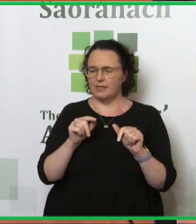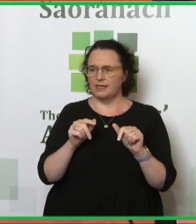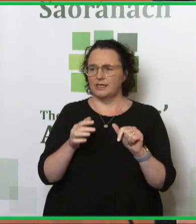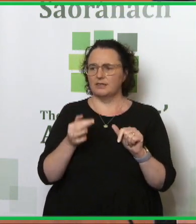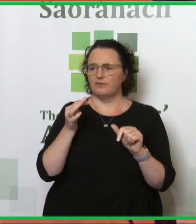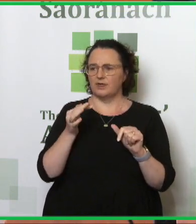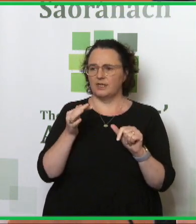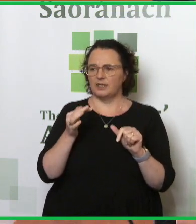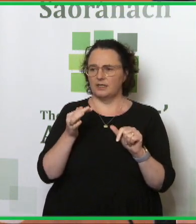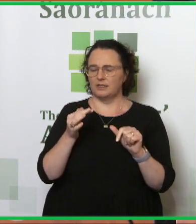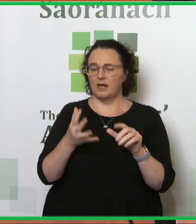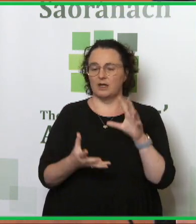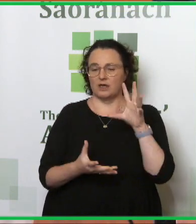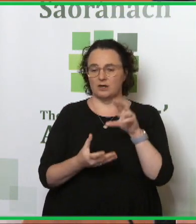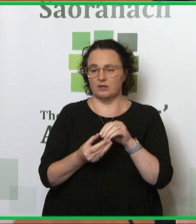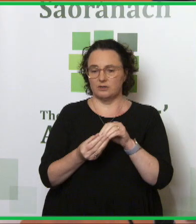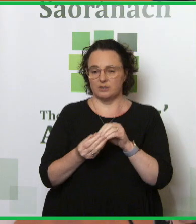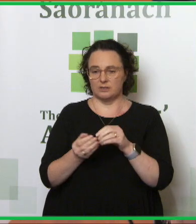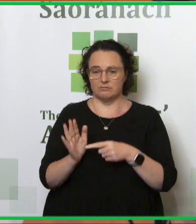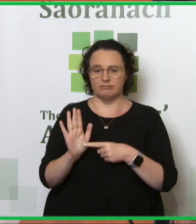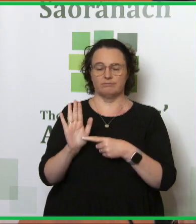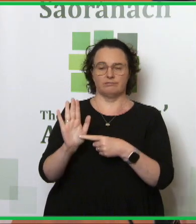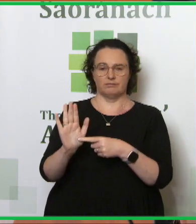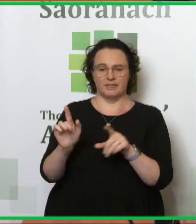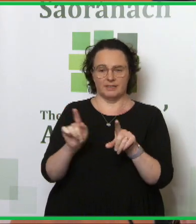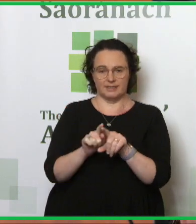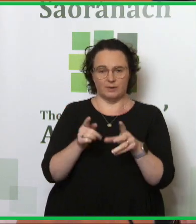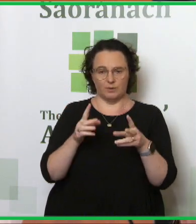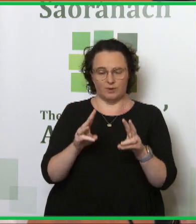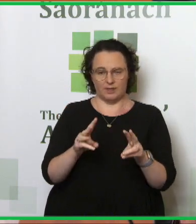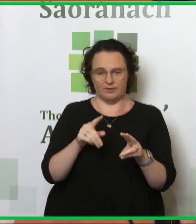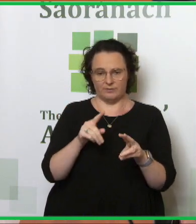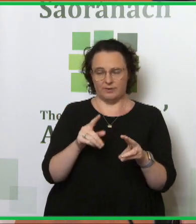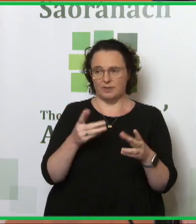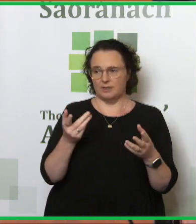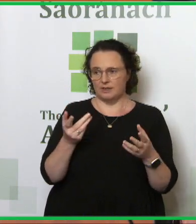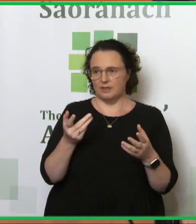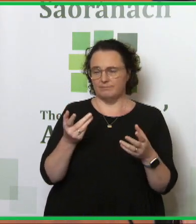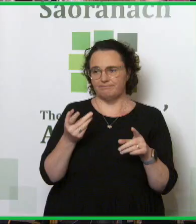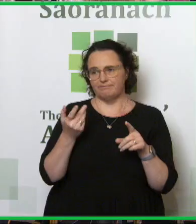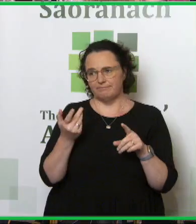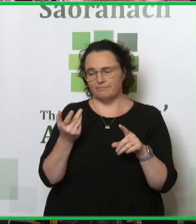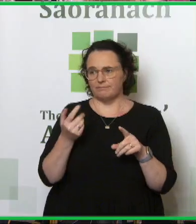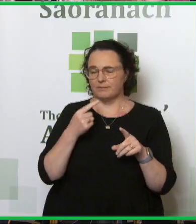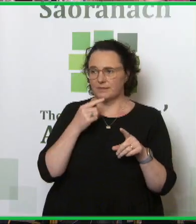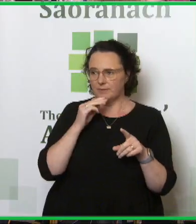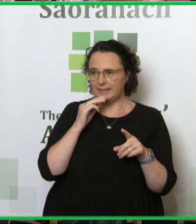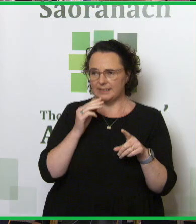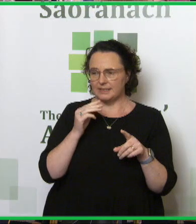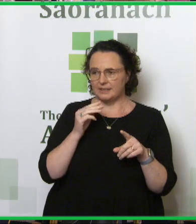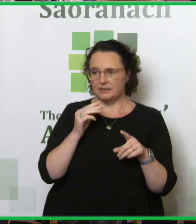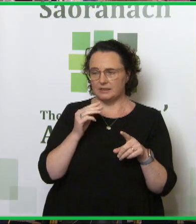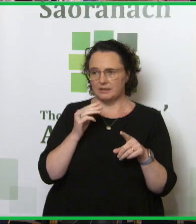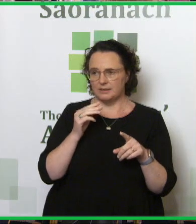conclusions on the same basis that we presented the conclusion about legislative change, that it might be an option for